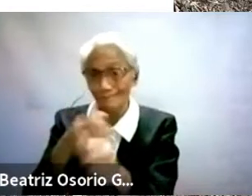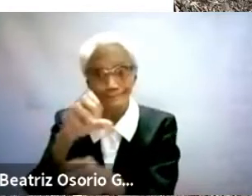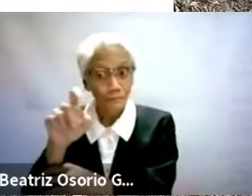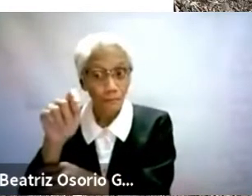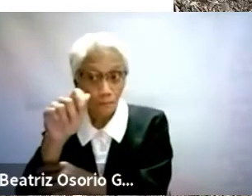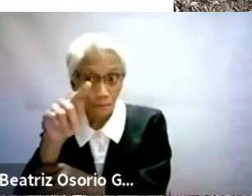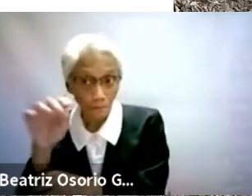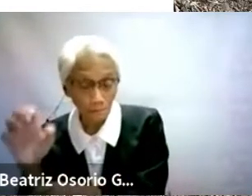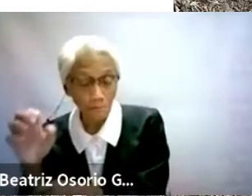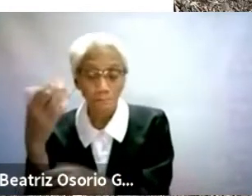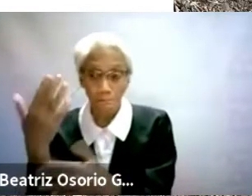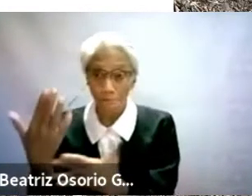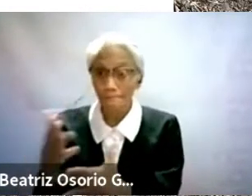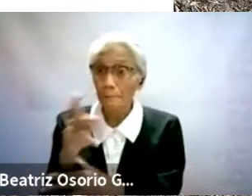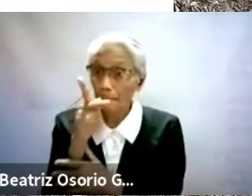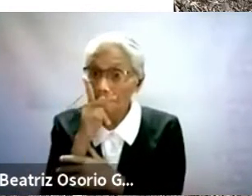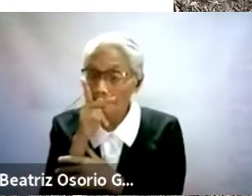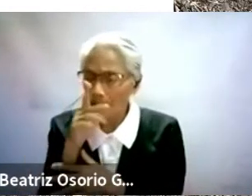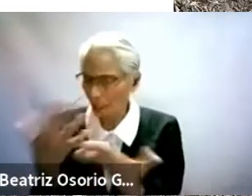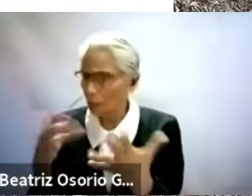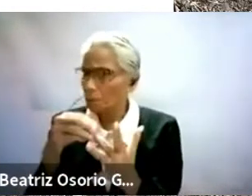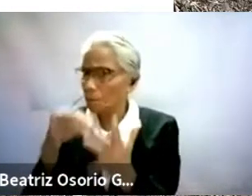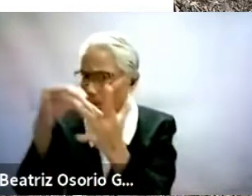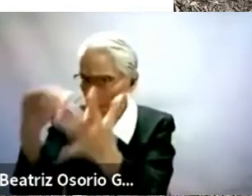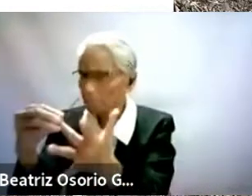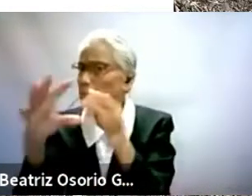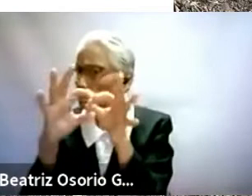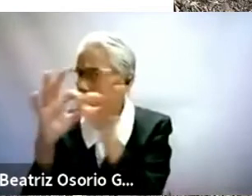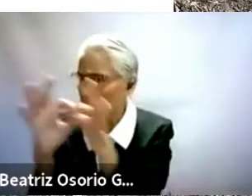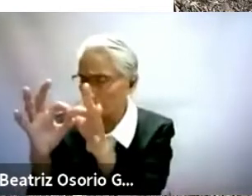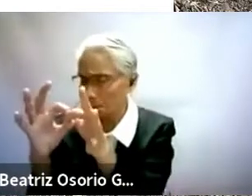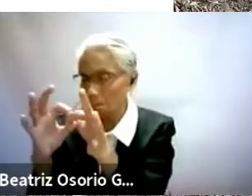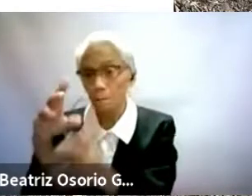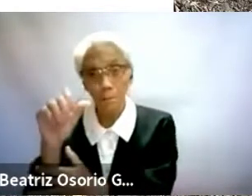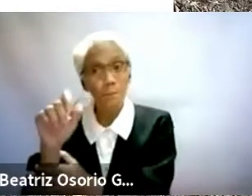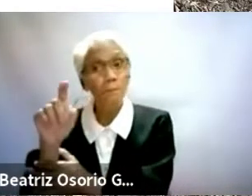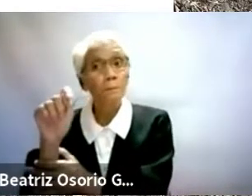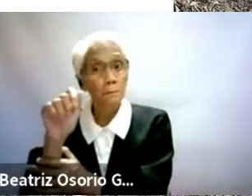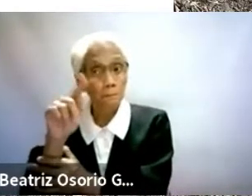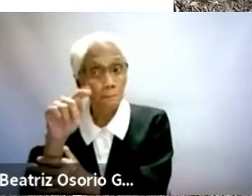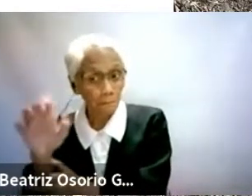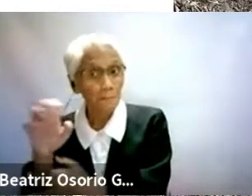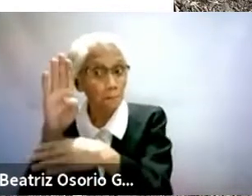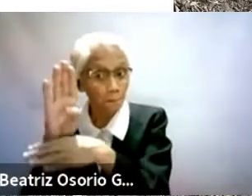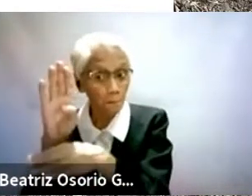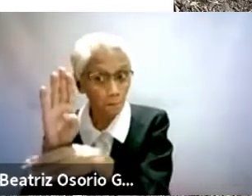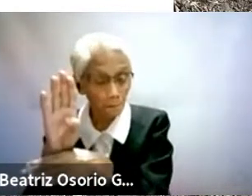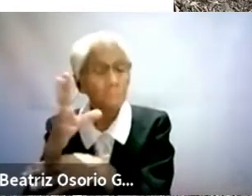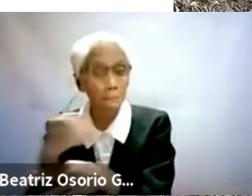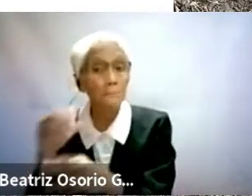to privacy interpersonally, also in relation to the state and business, is to be